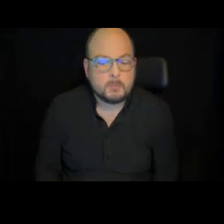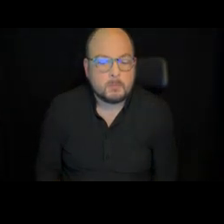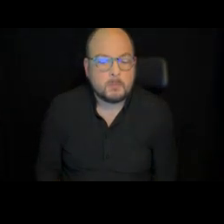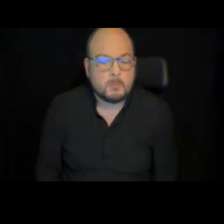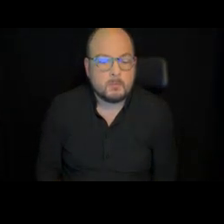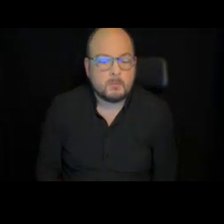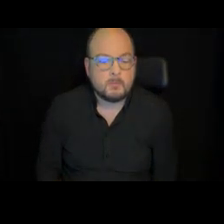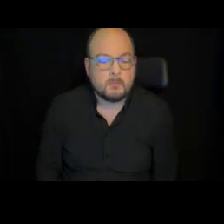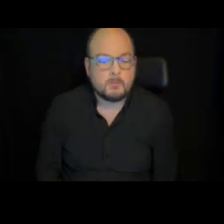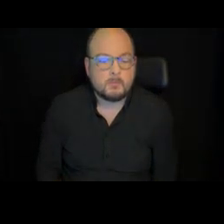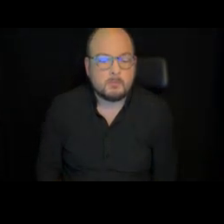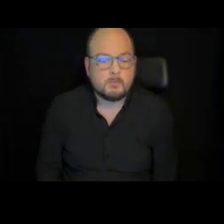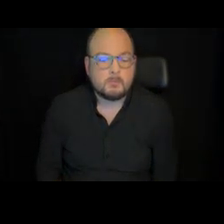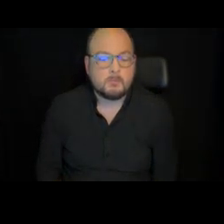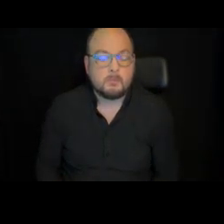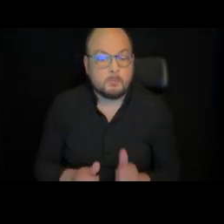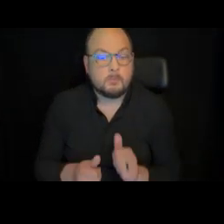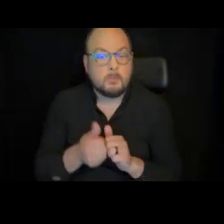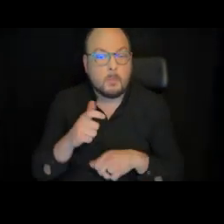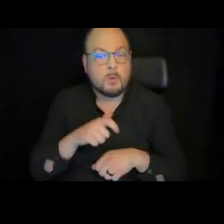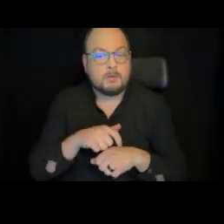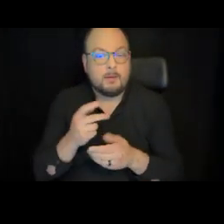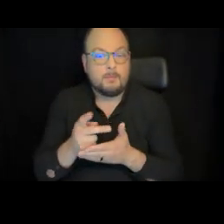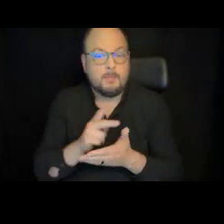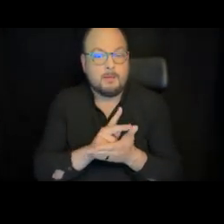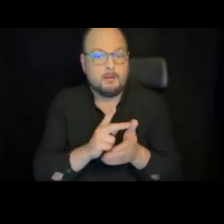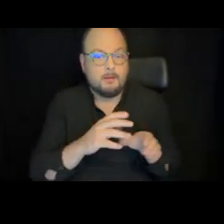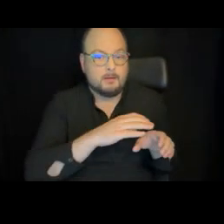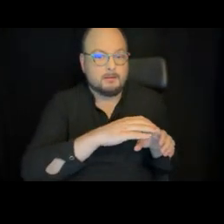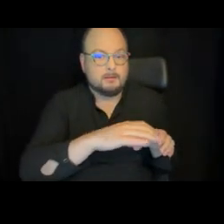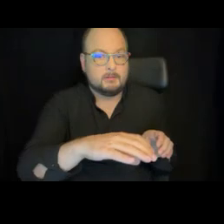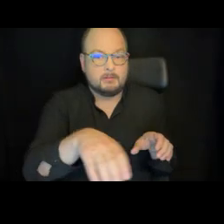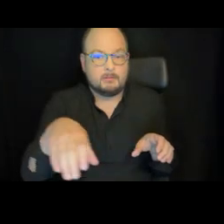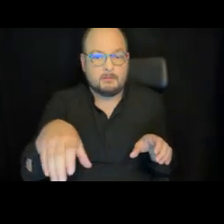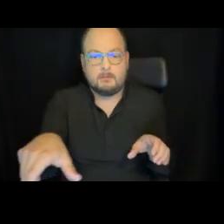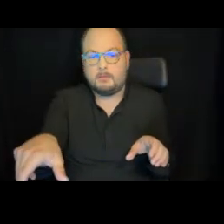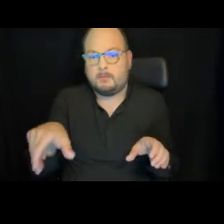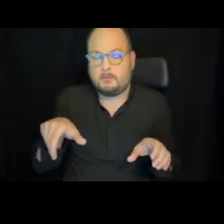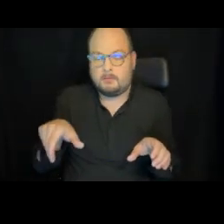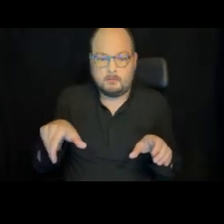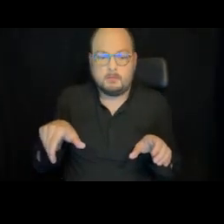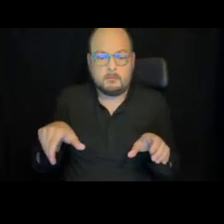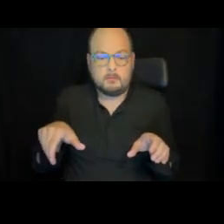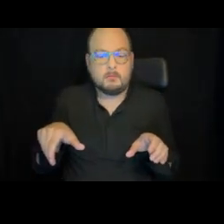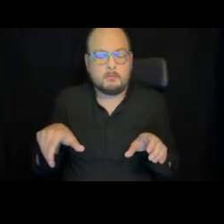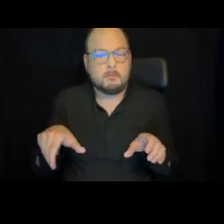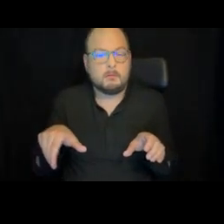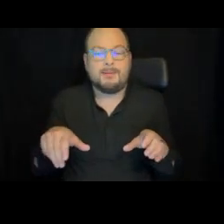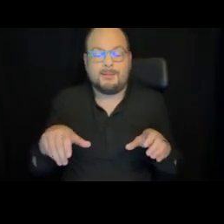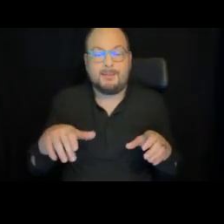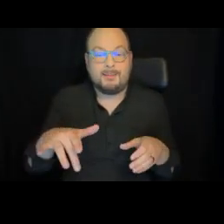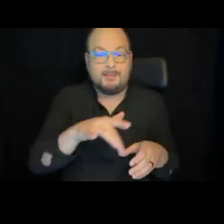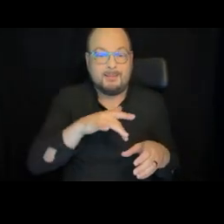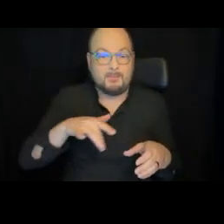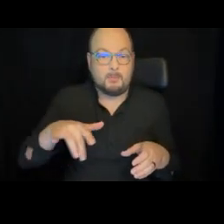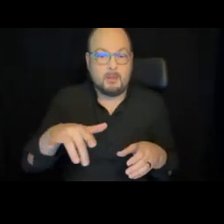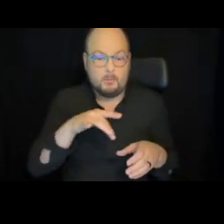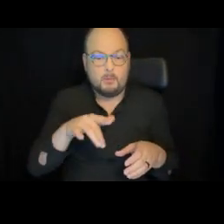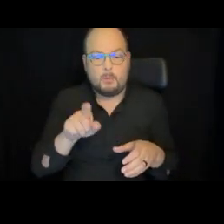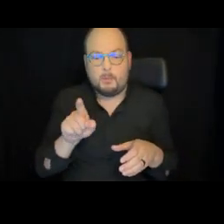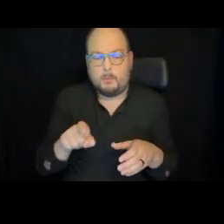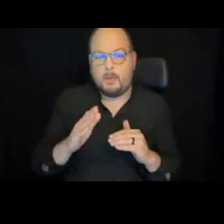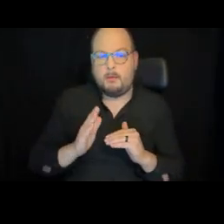Most U-shaped kitchens will need clearance for a minimum 60-inch